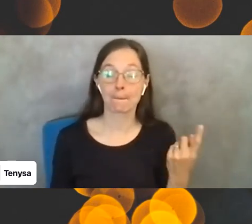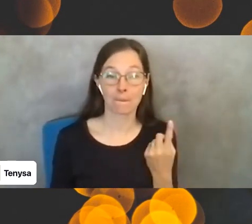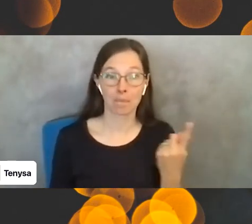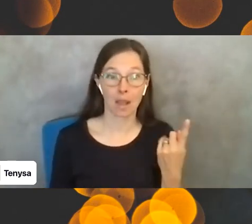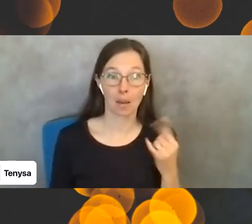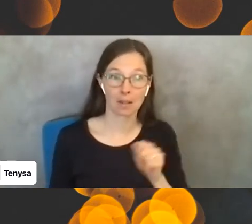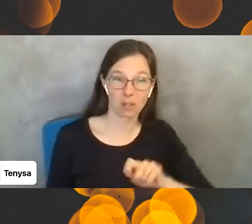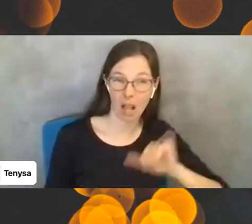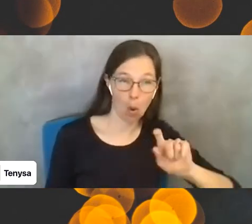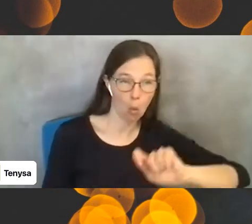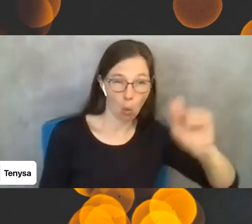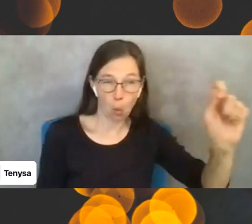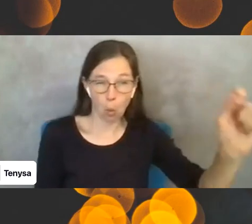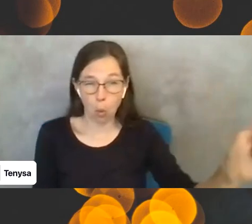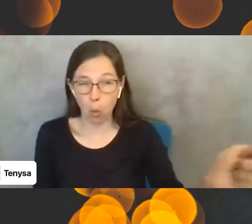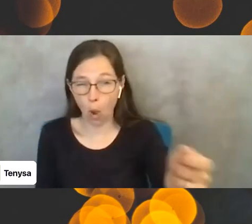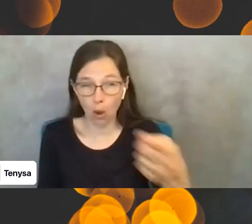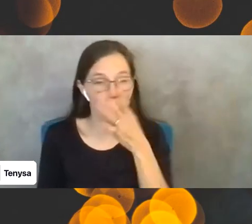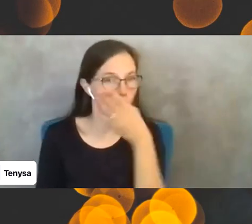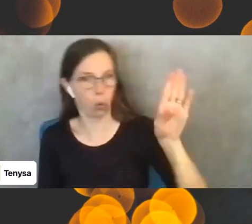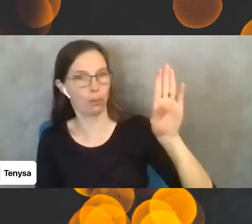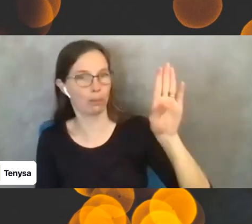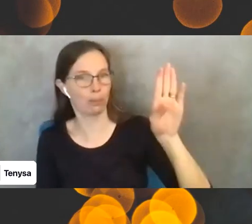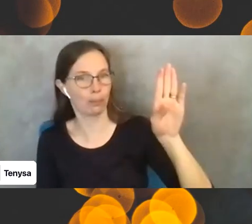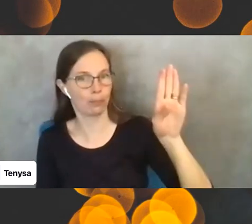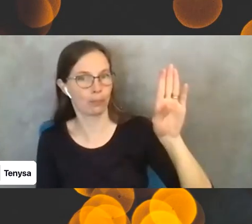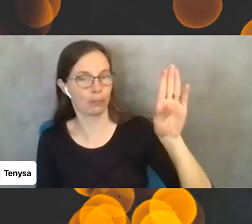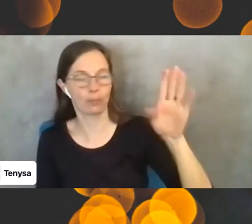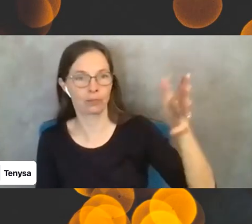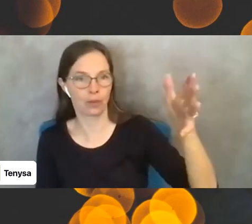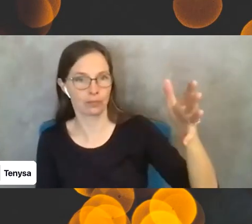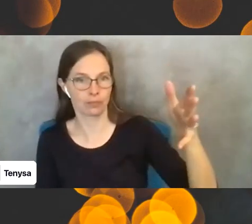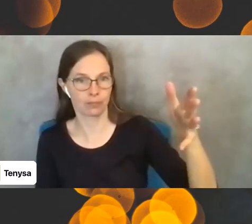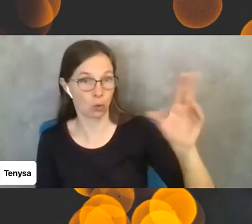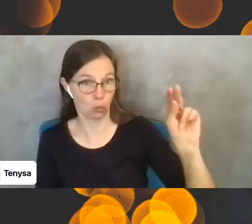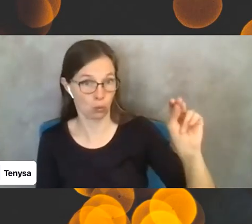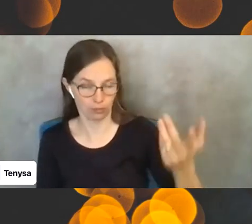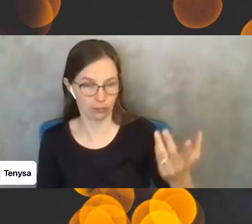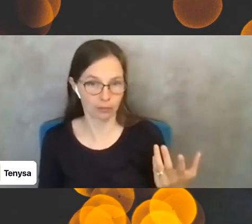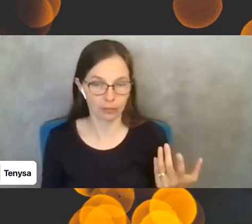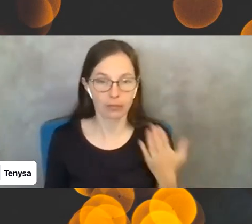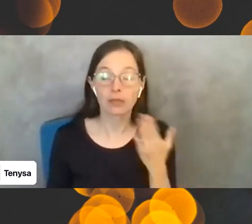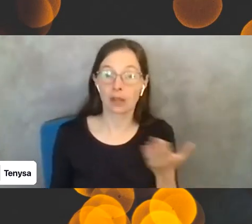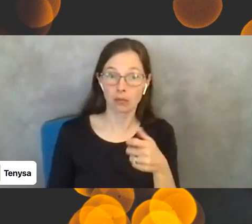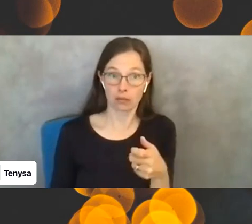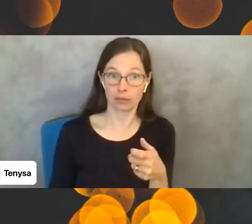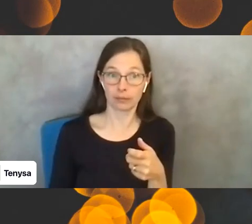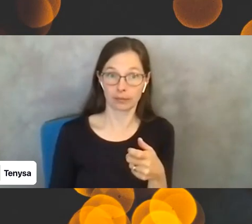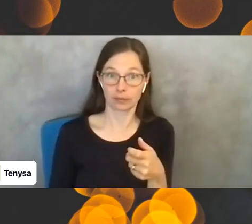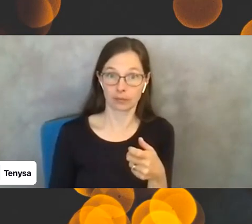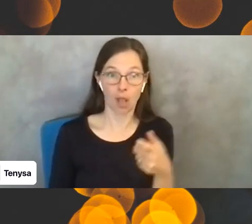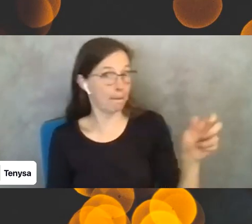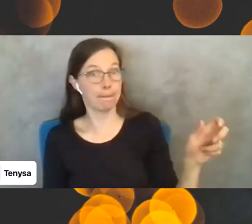you with like a cut to the body, you just like, whoop, not today. You know, you go from your on guard,